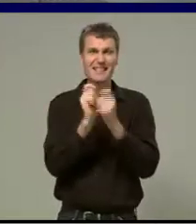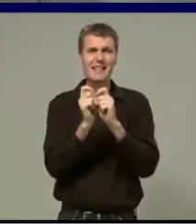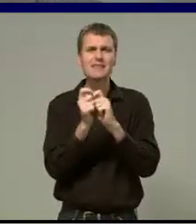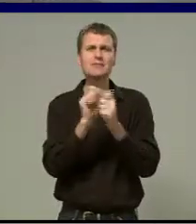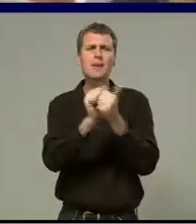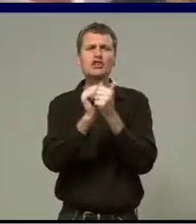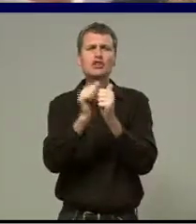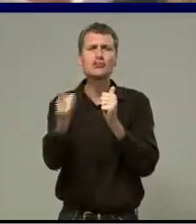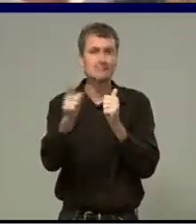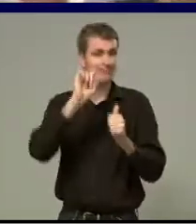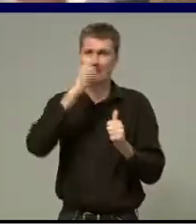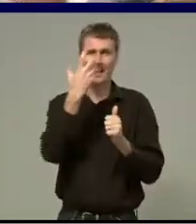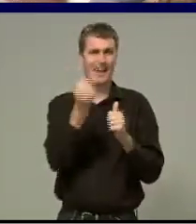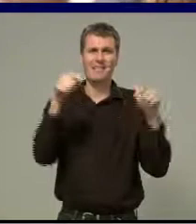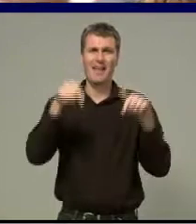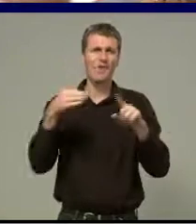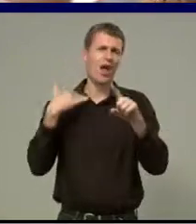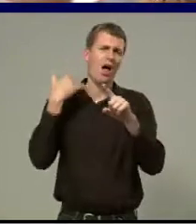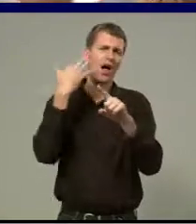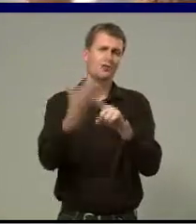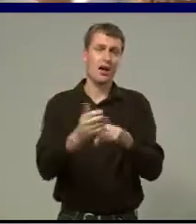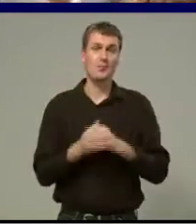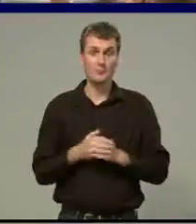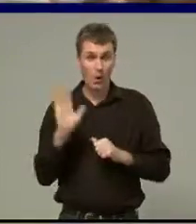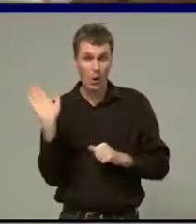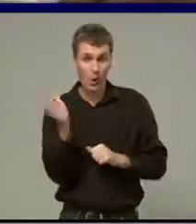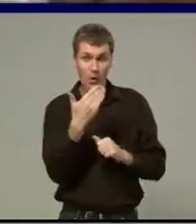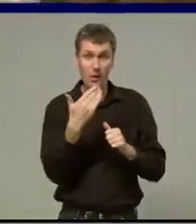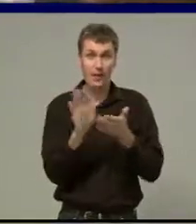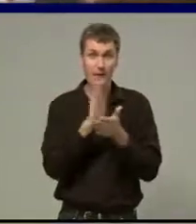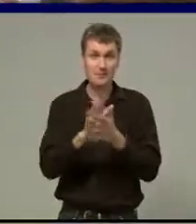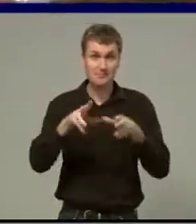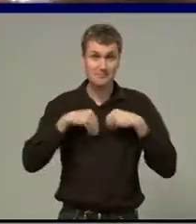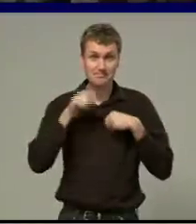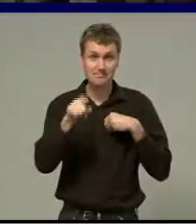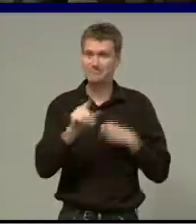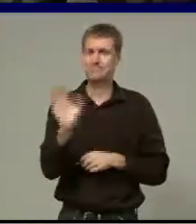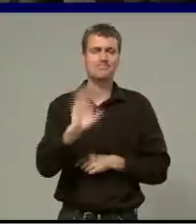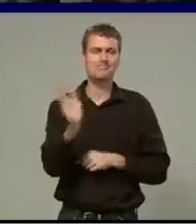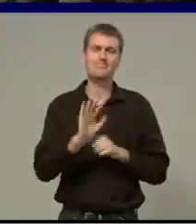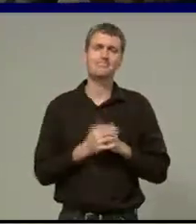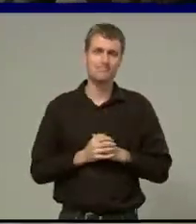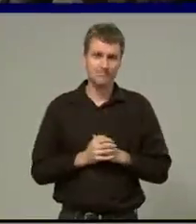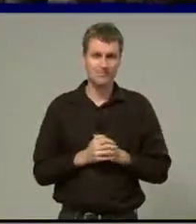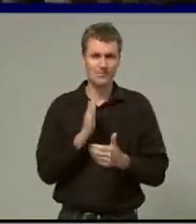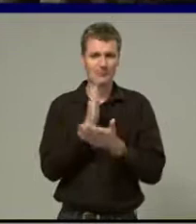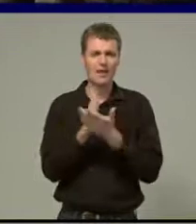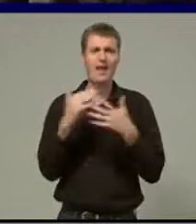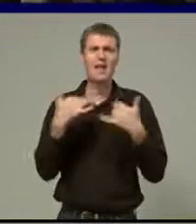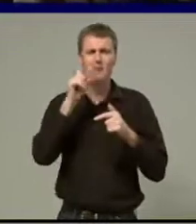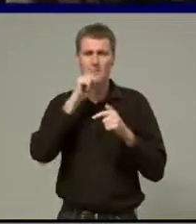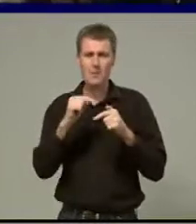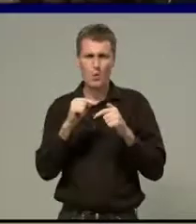too long. But it wasn't welcomed by all locals. The decision to build this state-of-the-art pavilion split